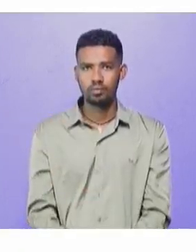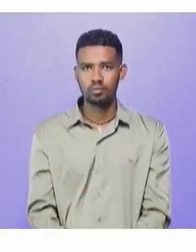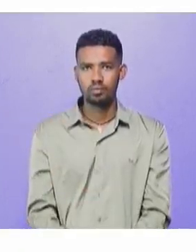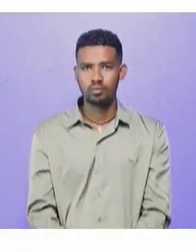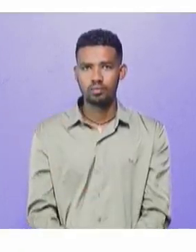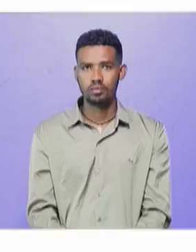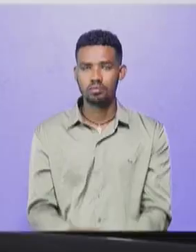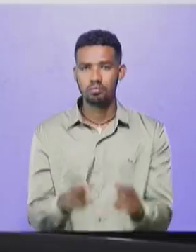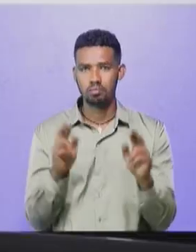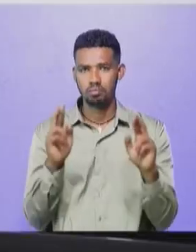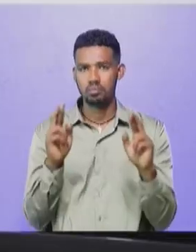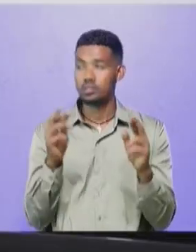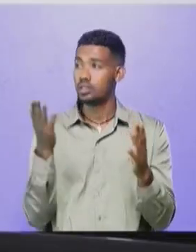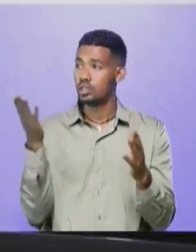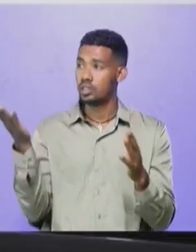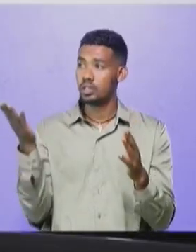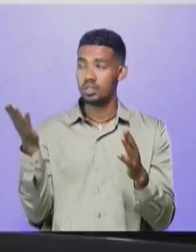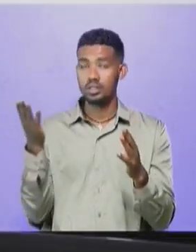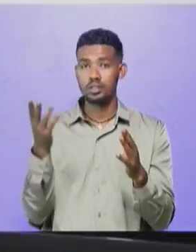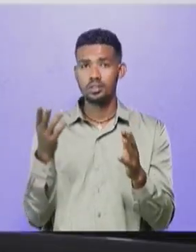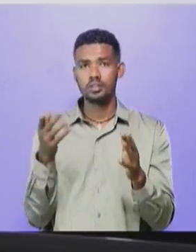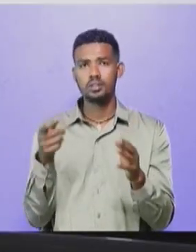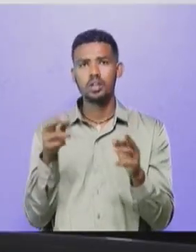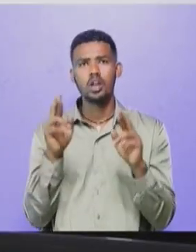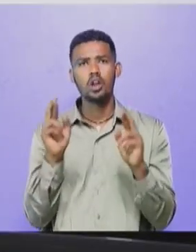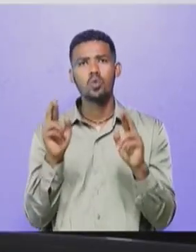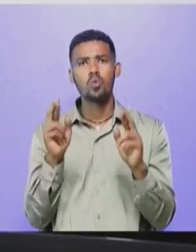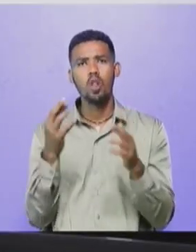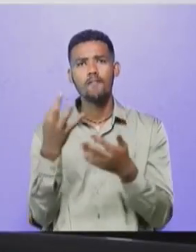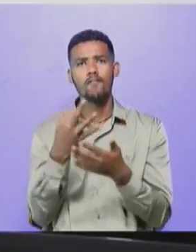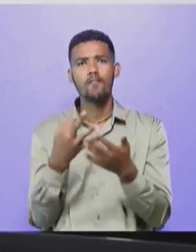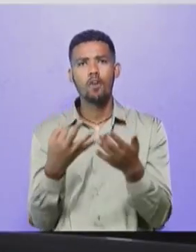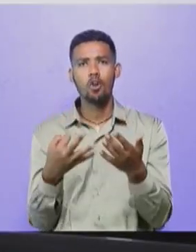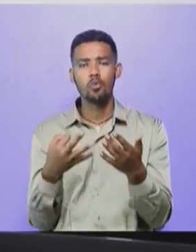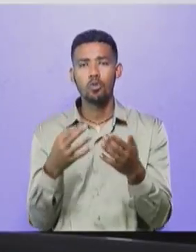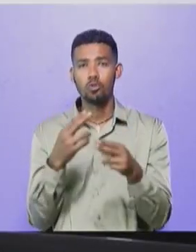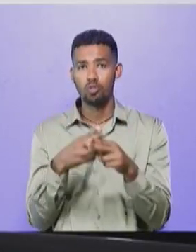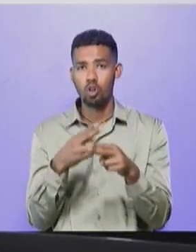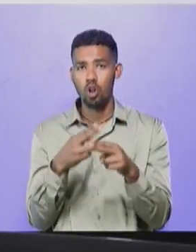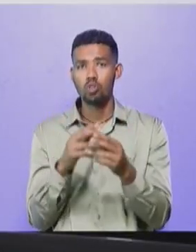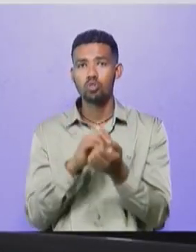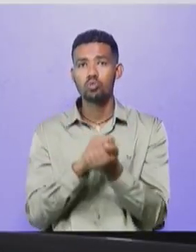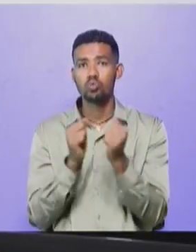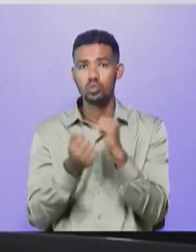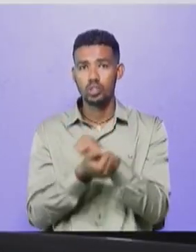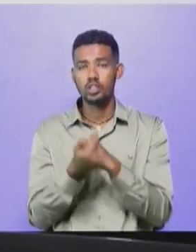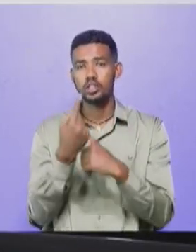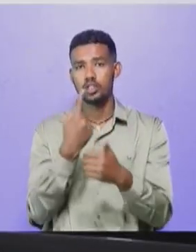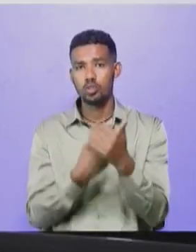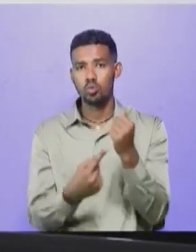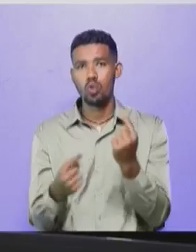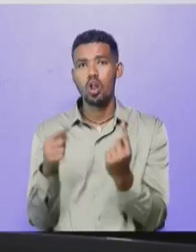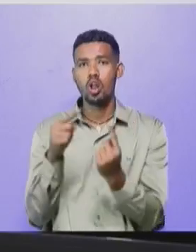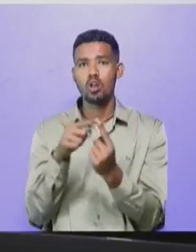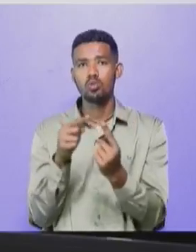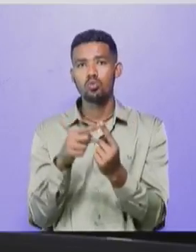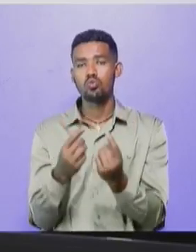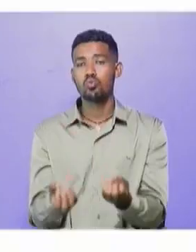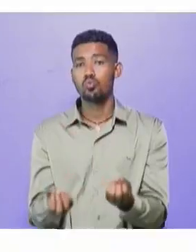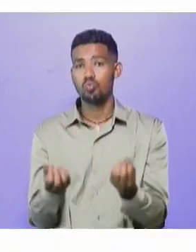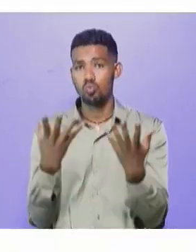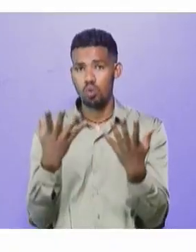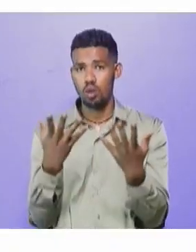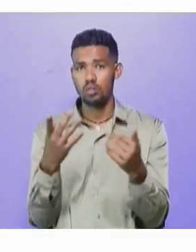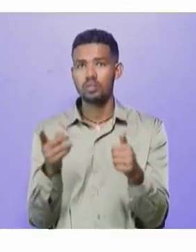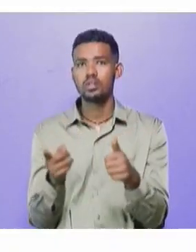When we come to here, students, there are regular form of nouns to change singular to plural. The first one